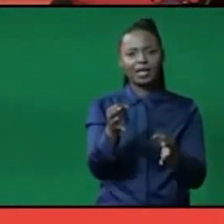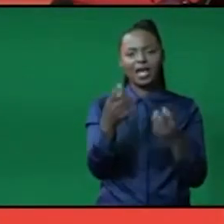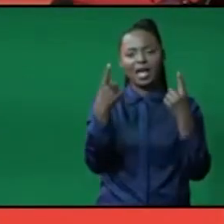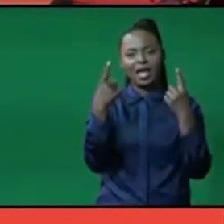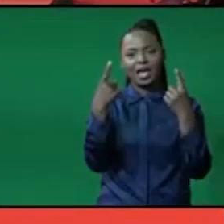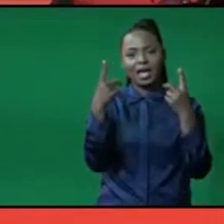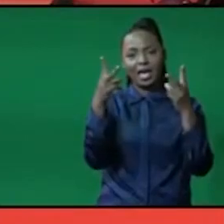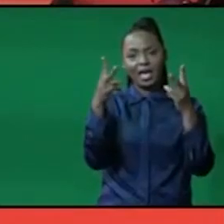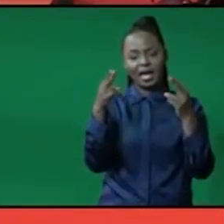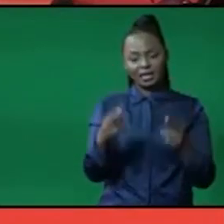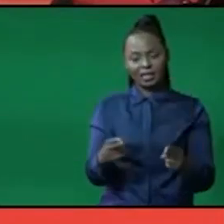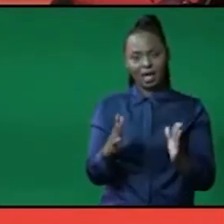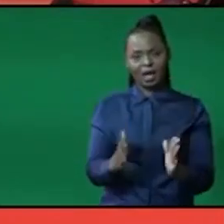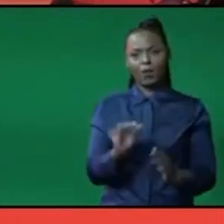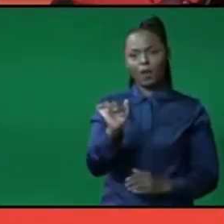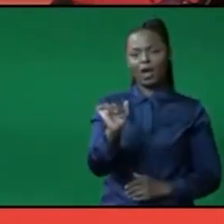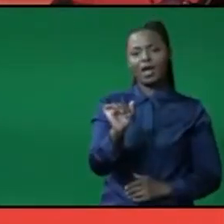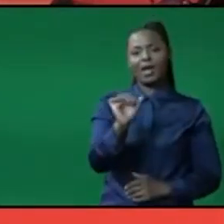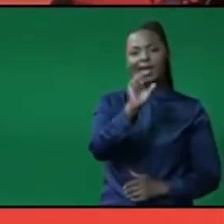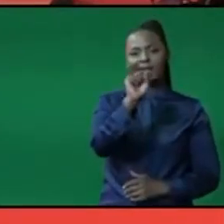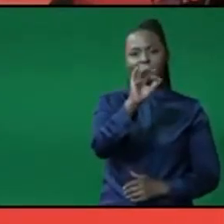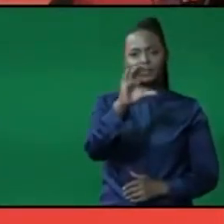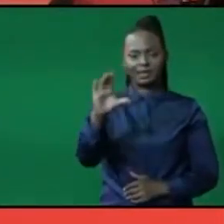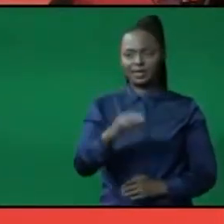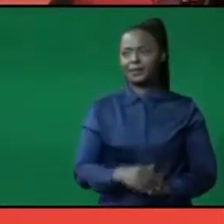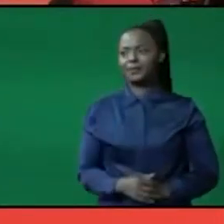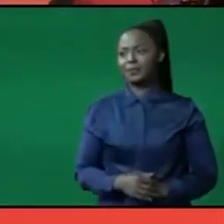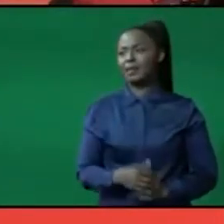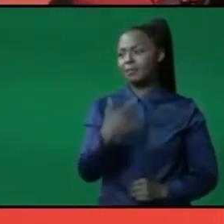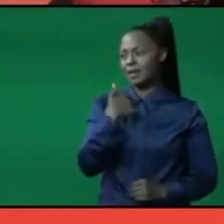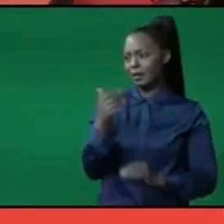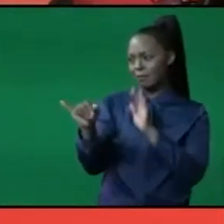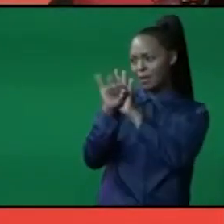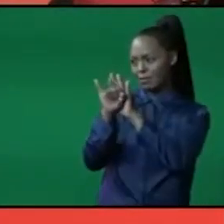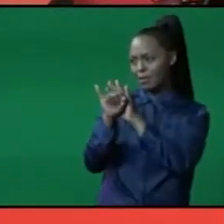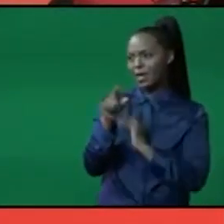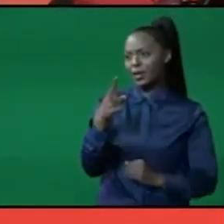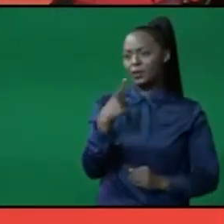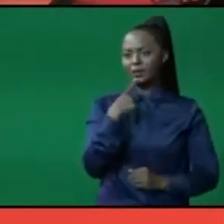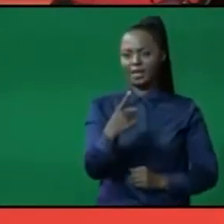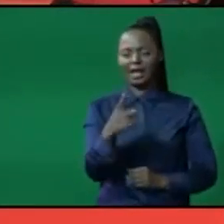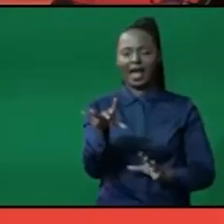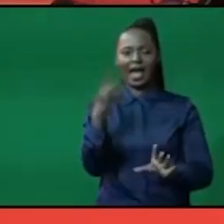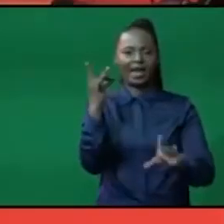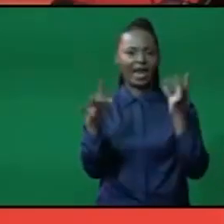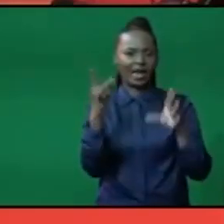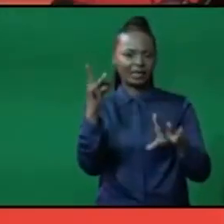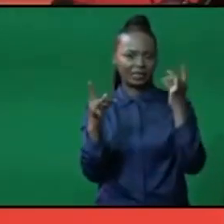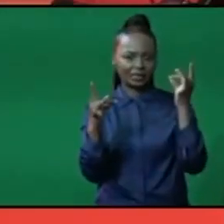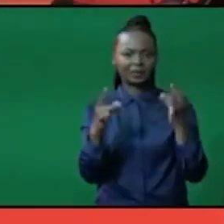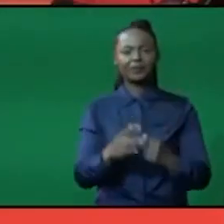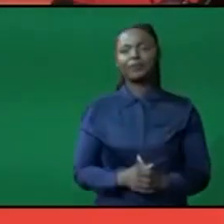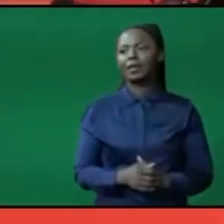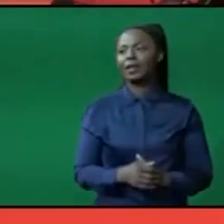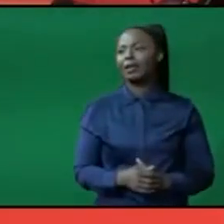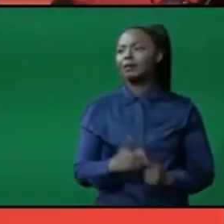SABC. Because I see this thing of calling analysts. They come there and then